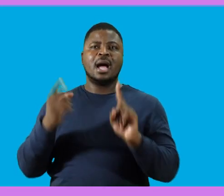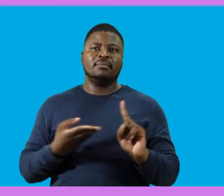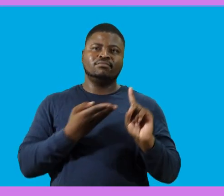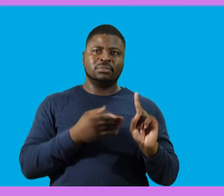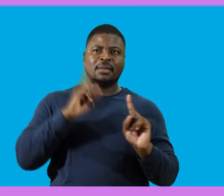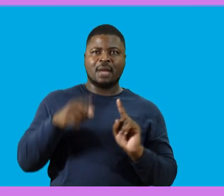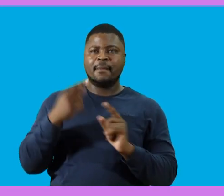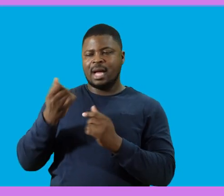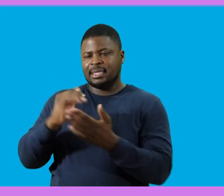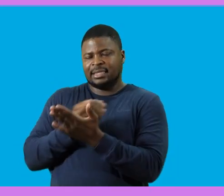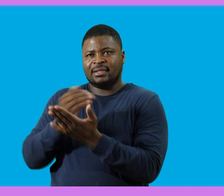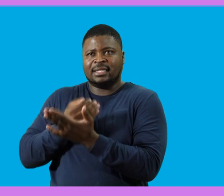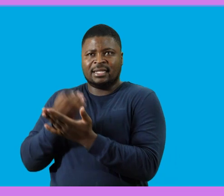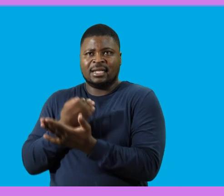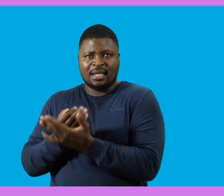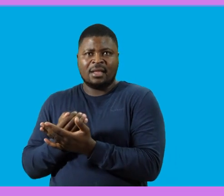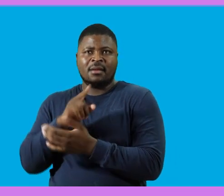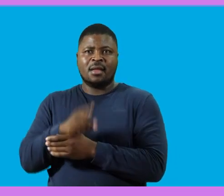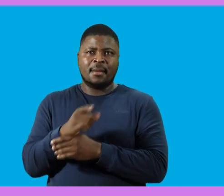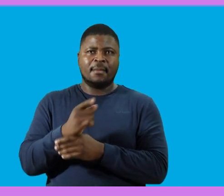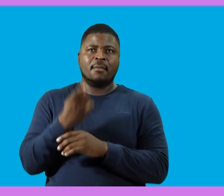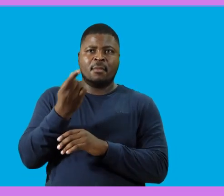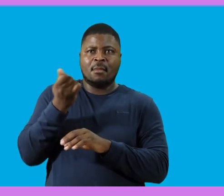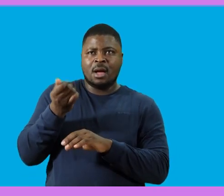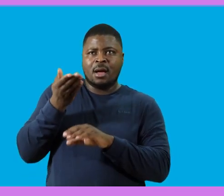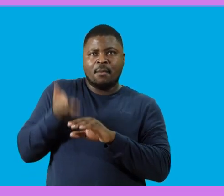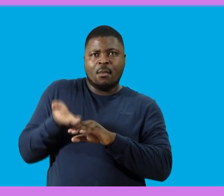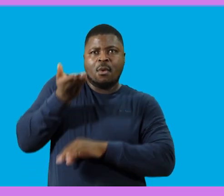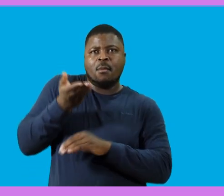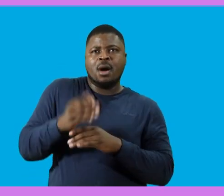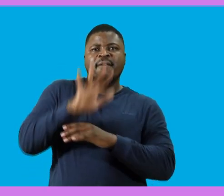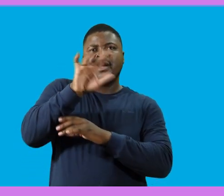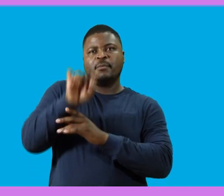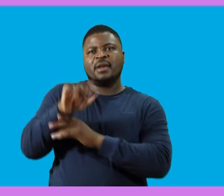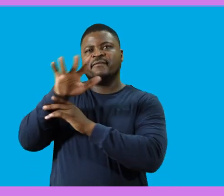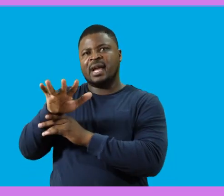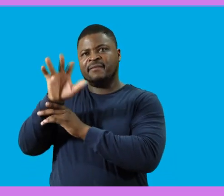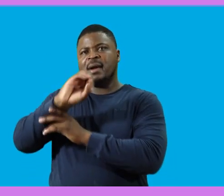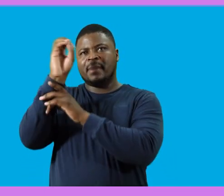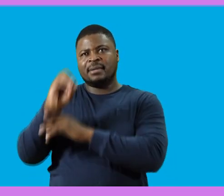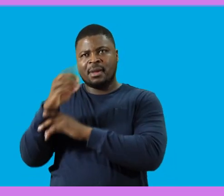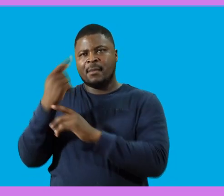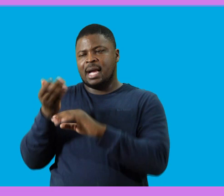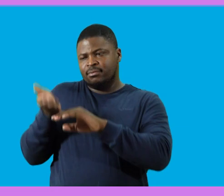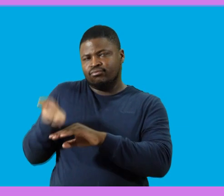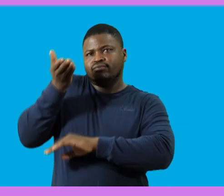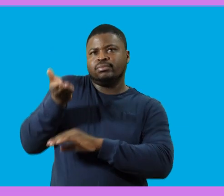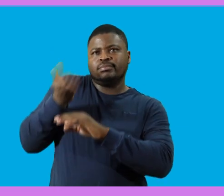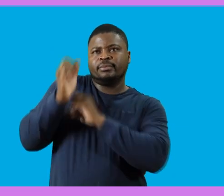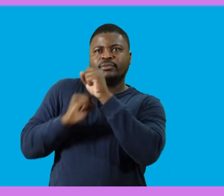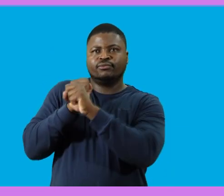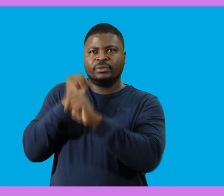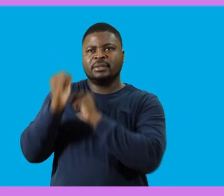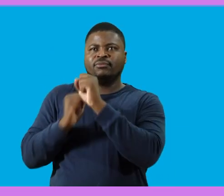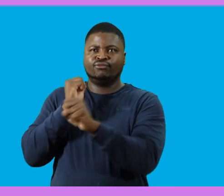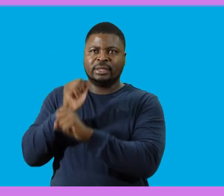budget for a 5.5% increase per year. Will Siyabonga get enough money saved if she